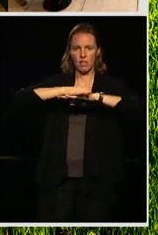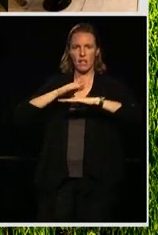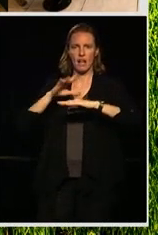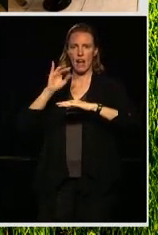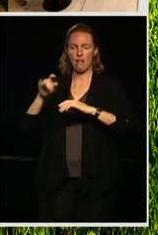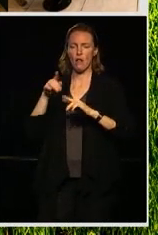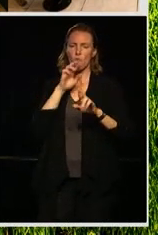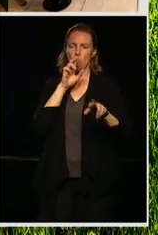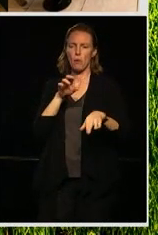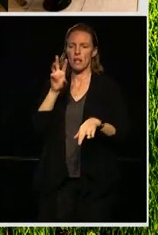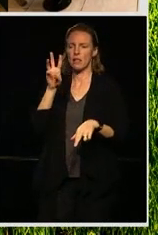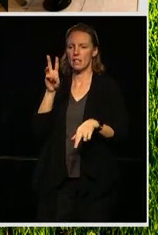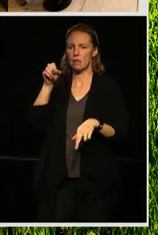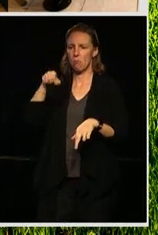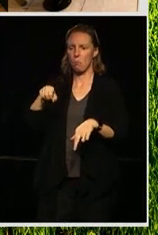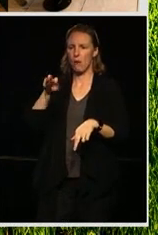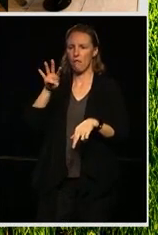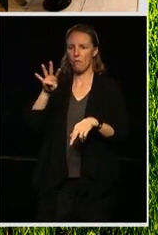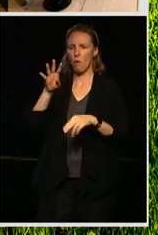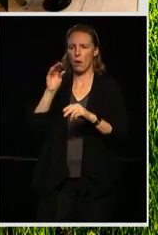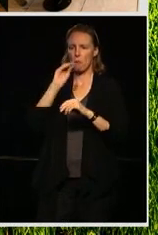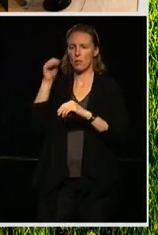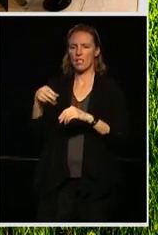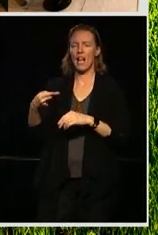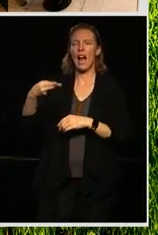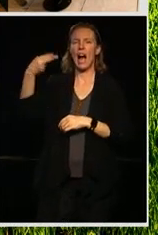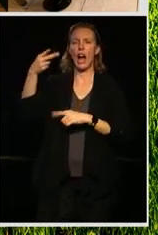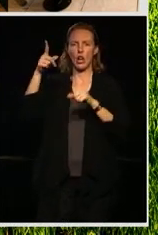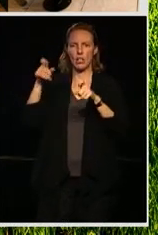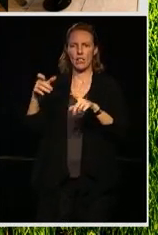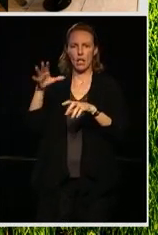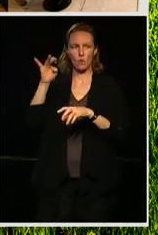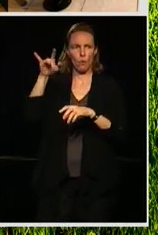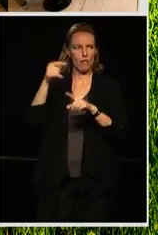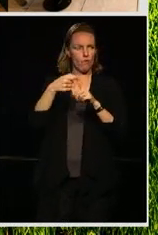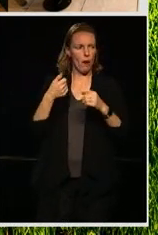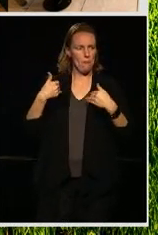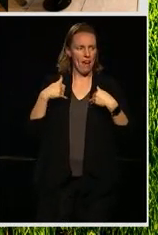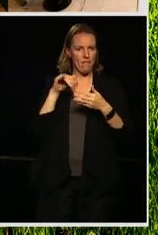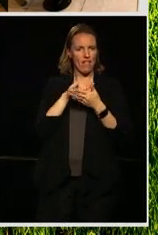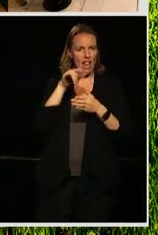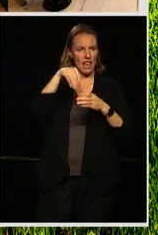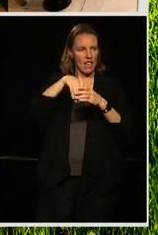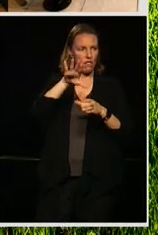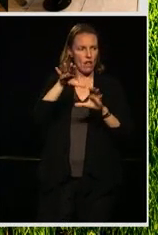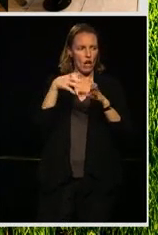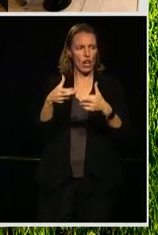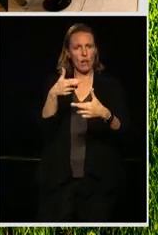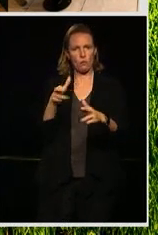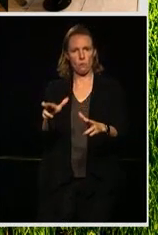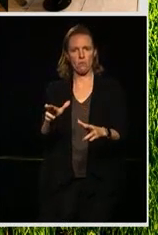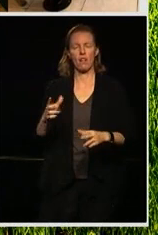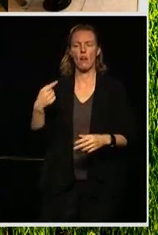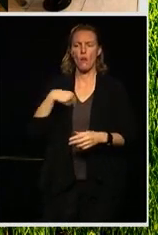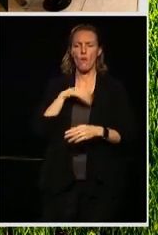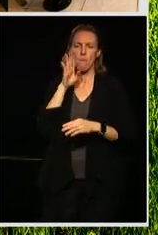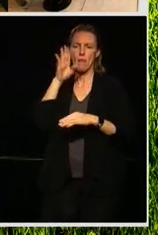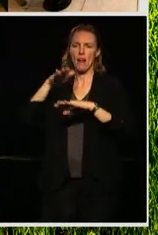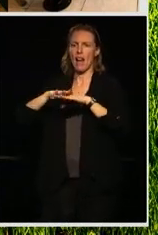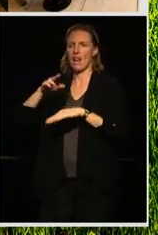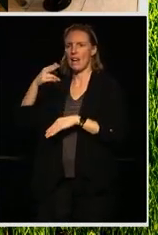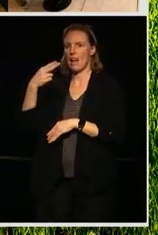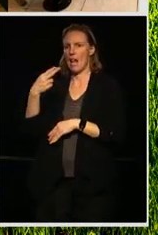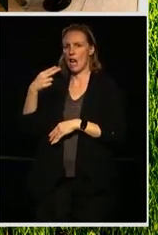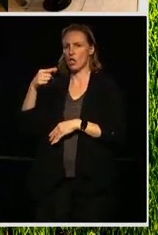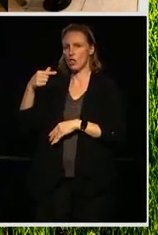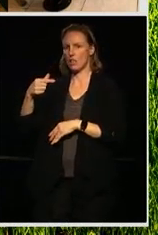they're reporting 6.4% higher test scores from having Hempwood in their classrooms. We've been on HGTV